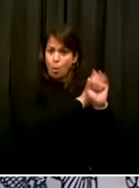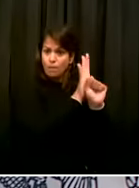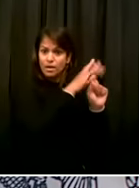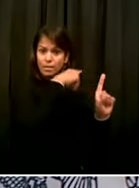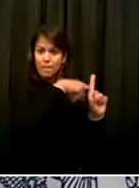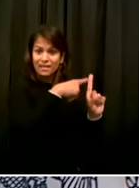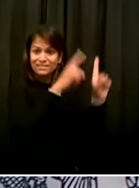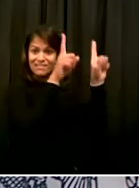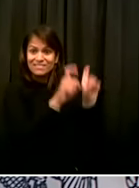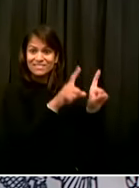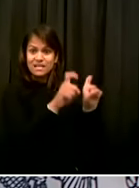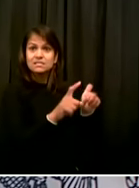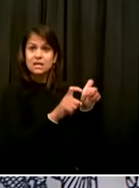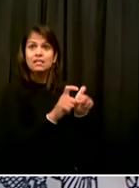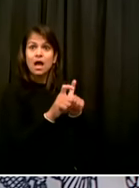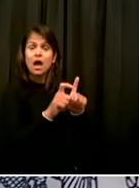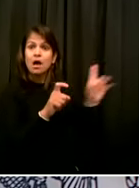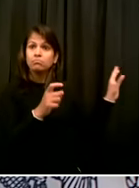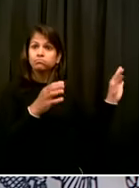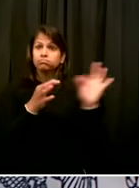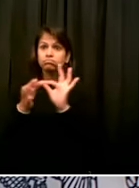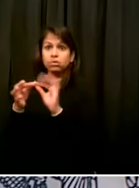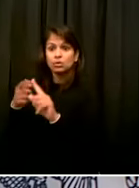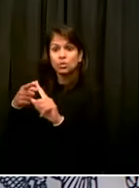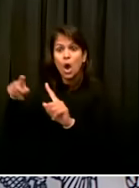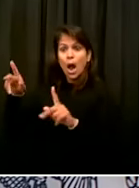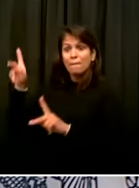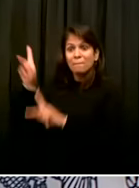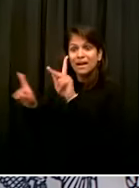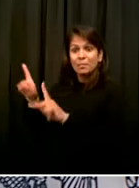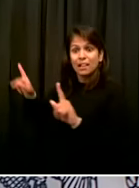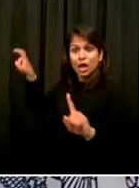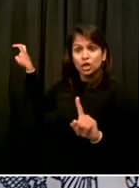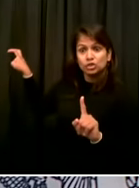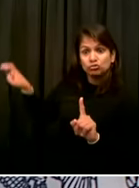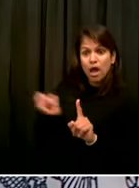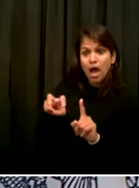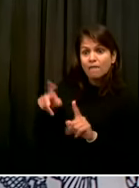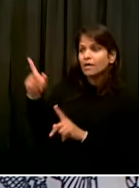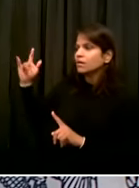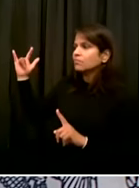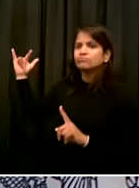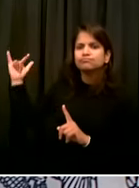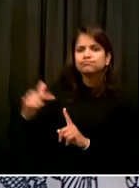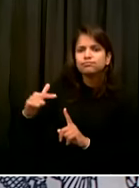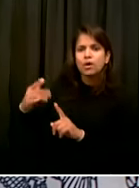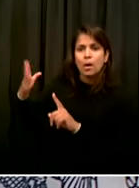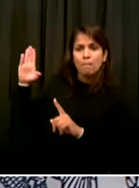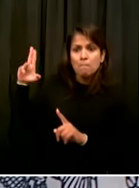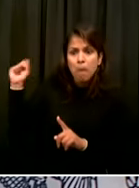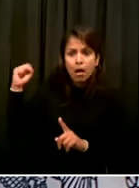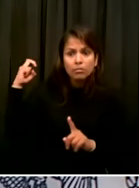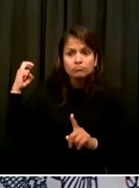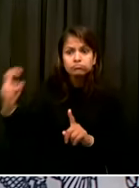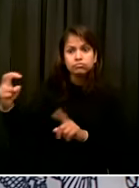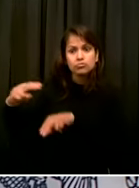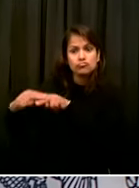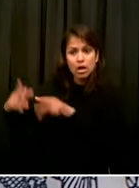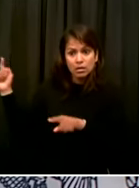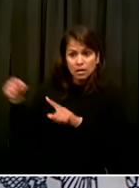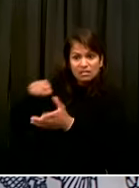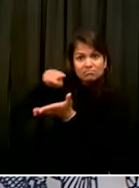since people have been filling out forms at the airport, is there even a single solitary case that has been traced to an out-of-town